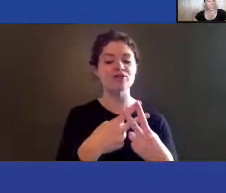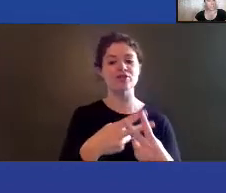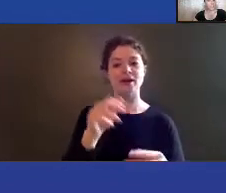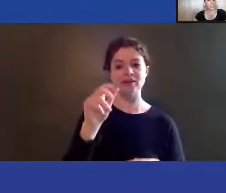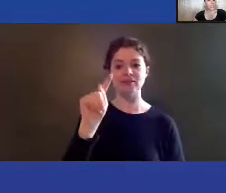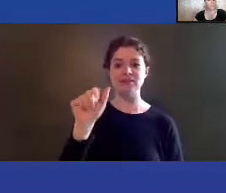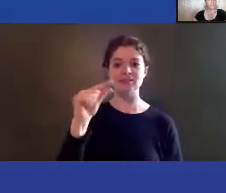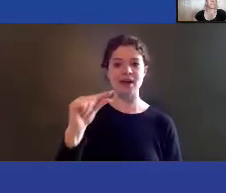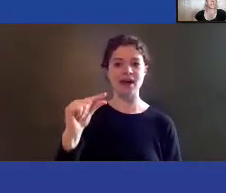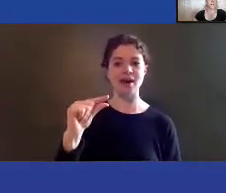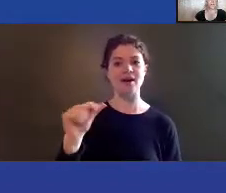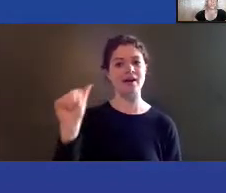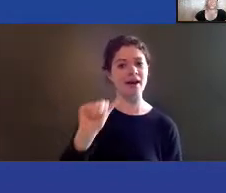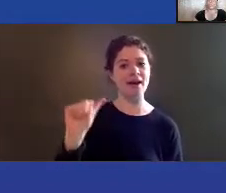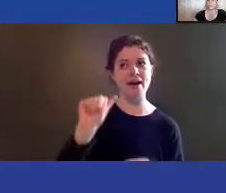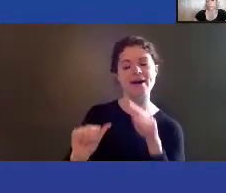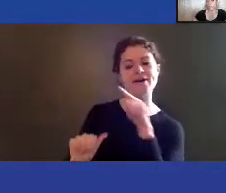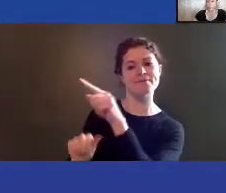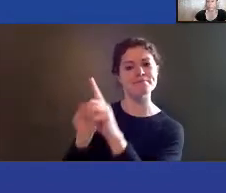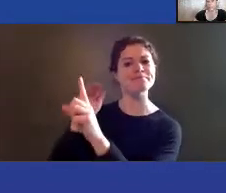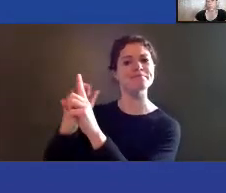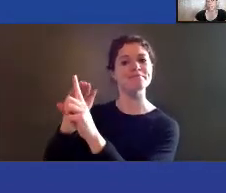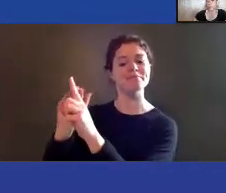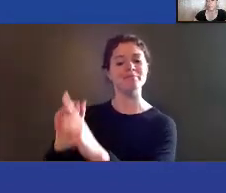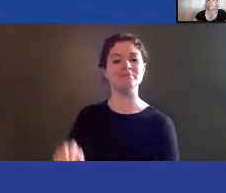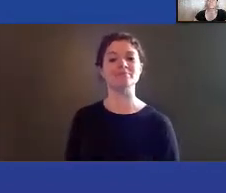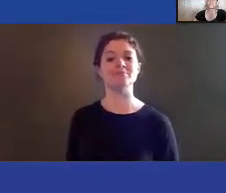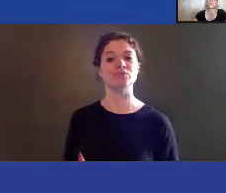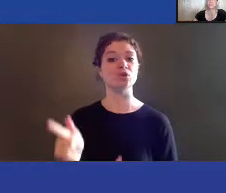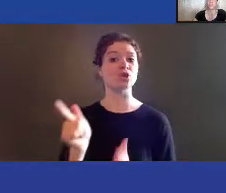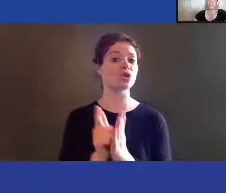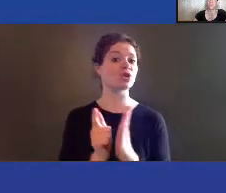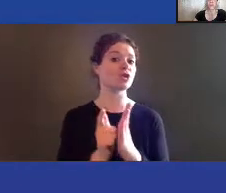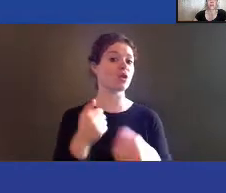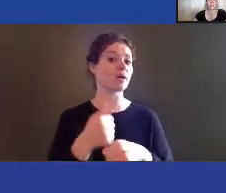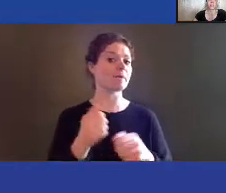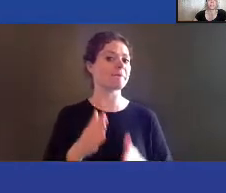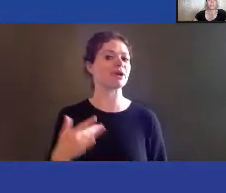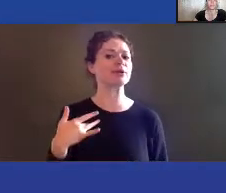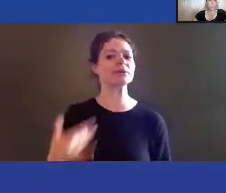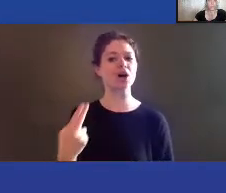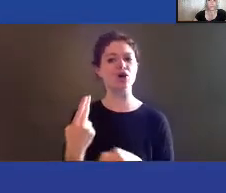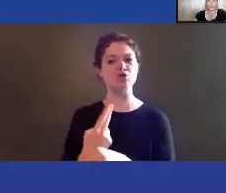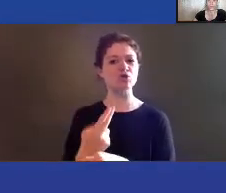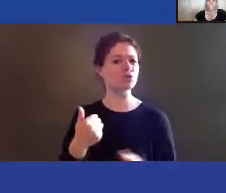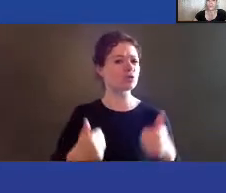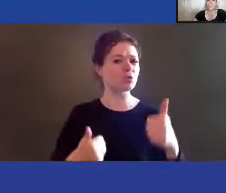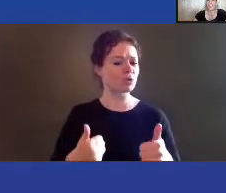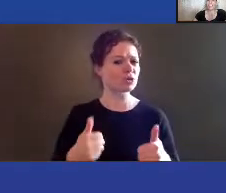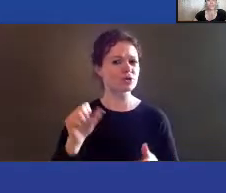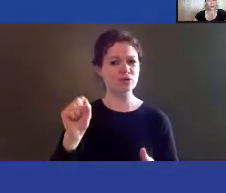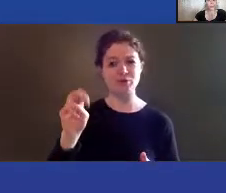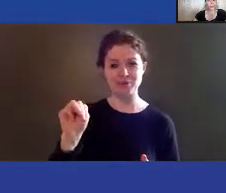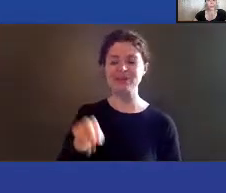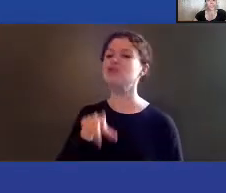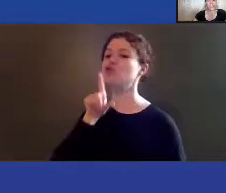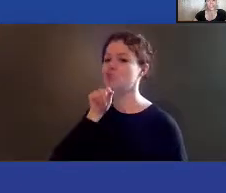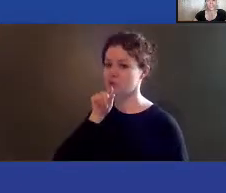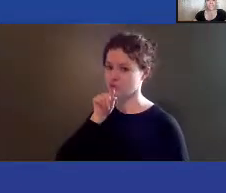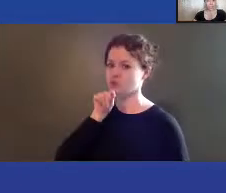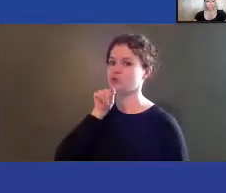is generally the social media platform that's used most by lawmakers. And remember also that your